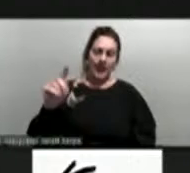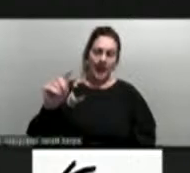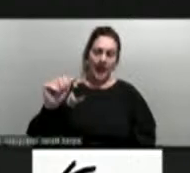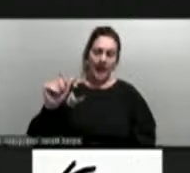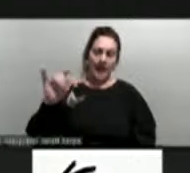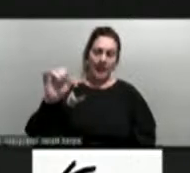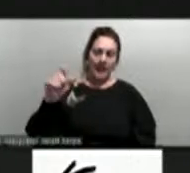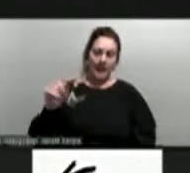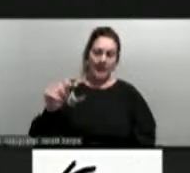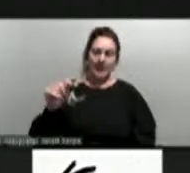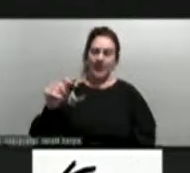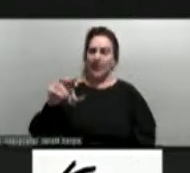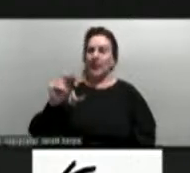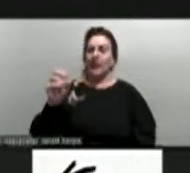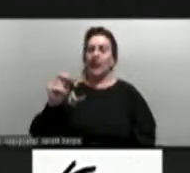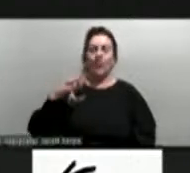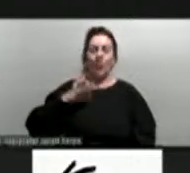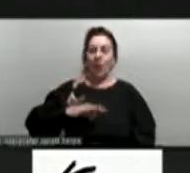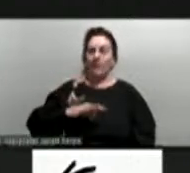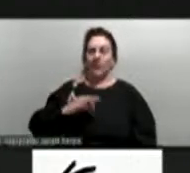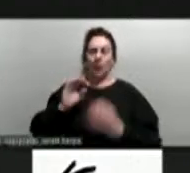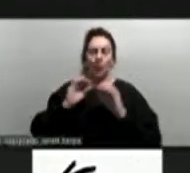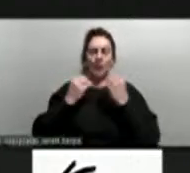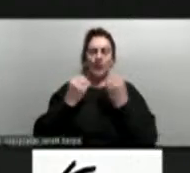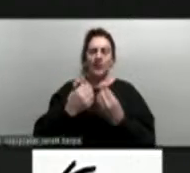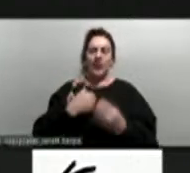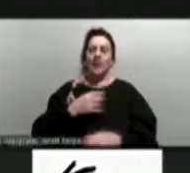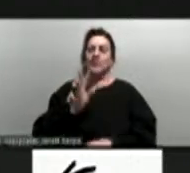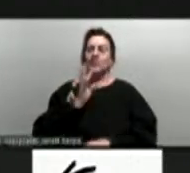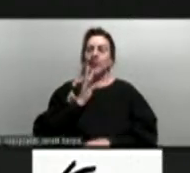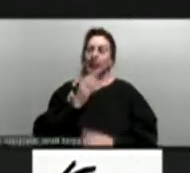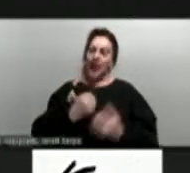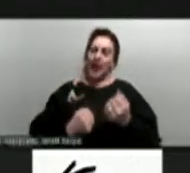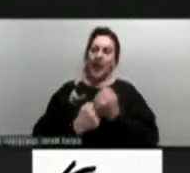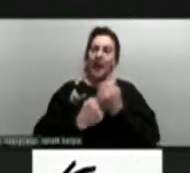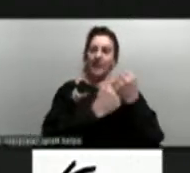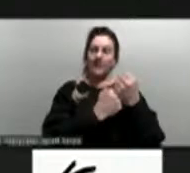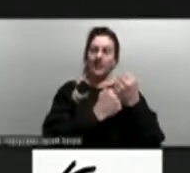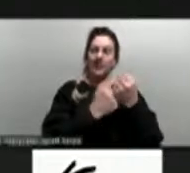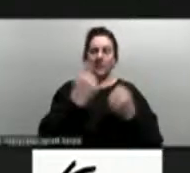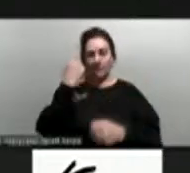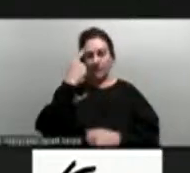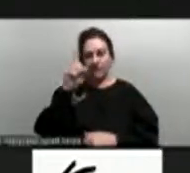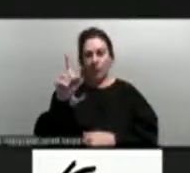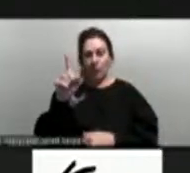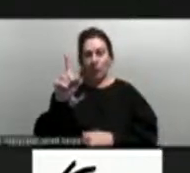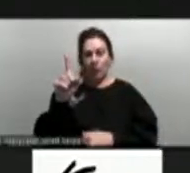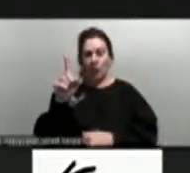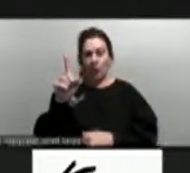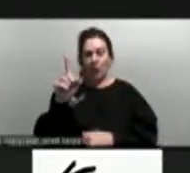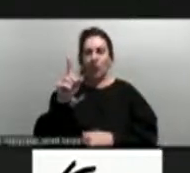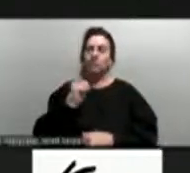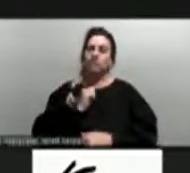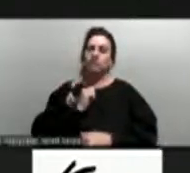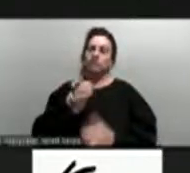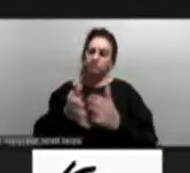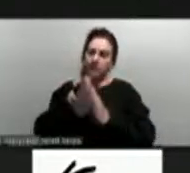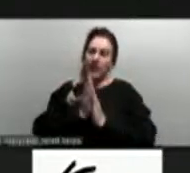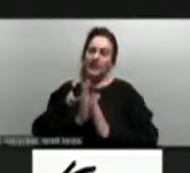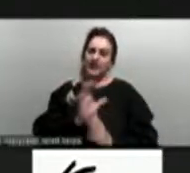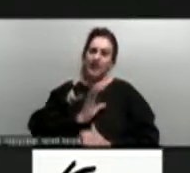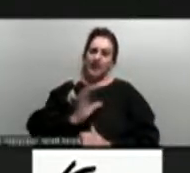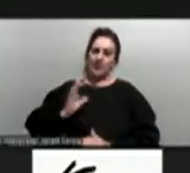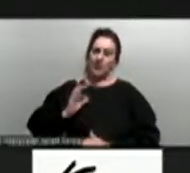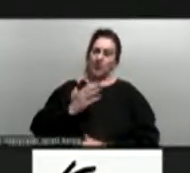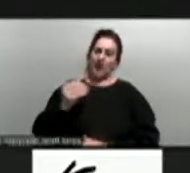organization. I am speaking here as an advocate on behalf of asking the Commissioner and the Mayor please